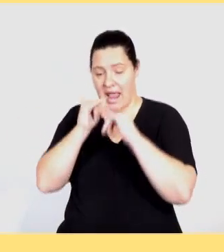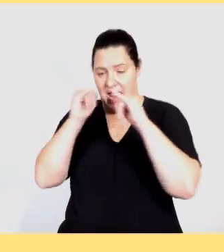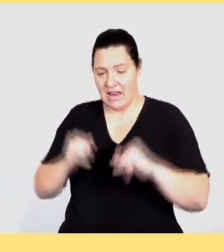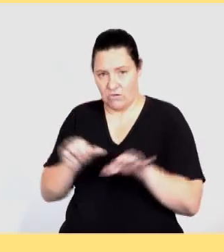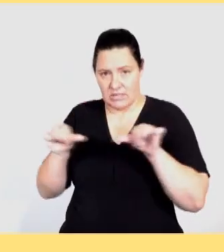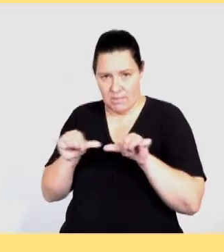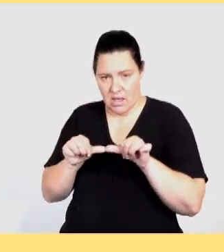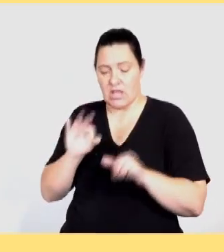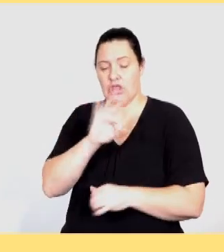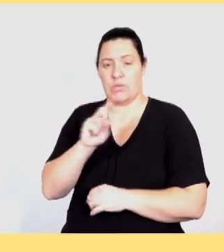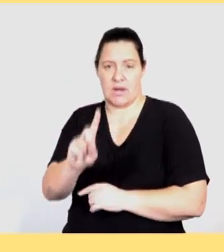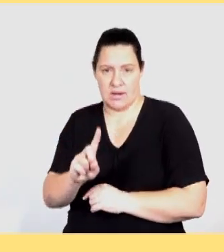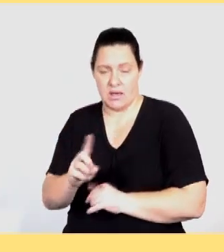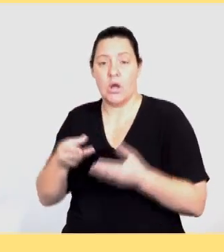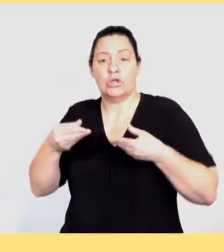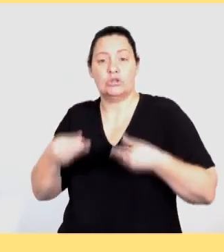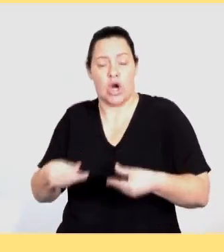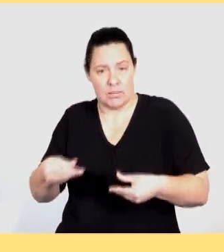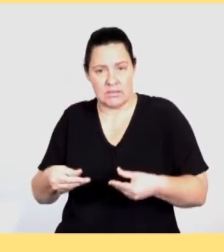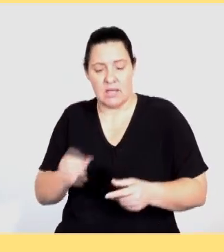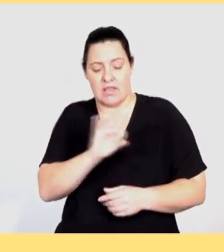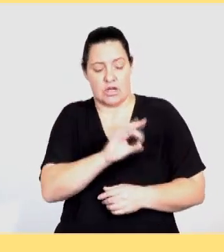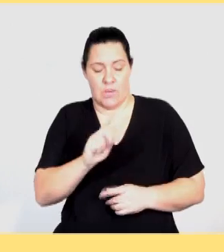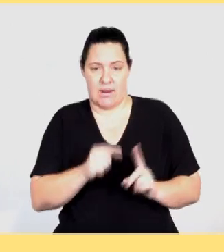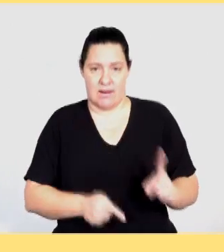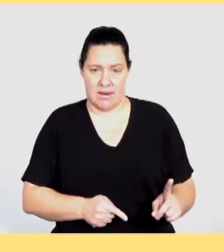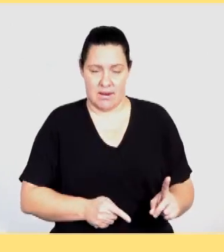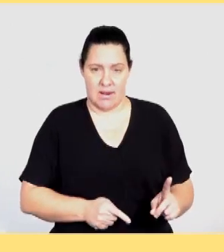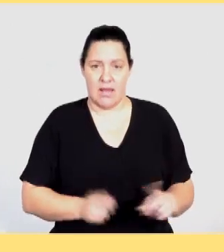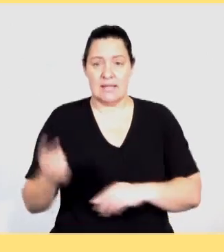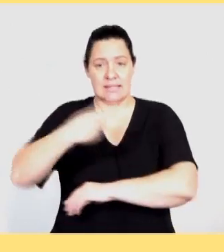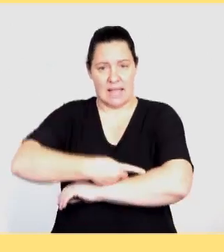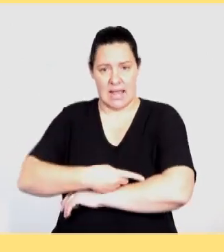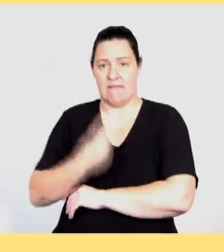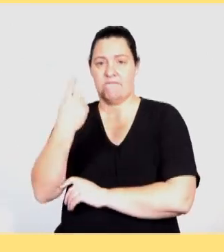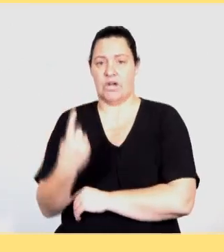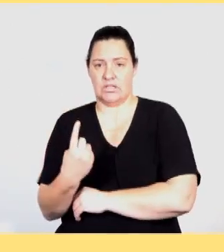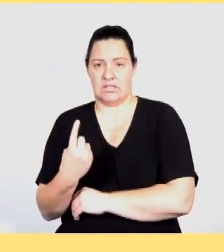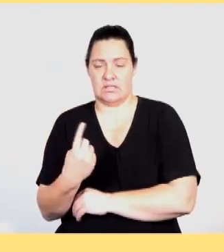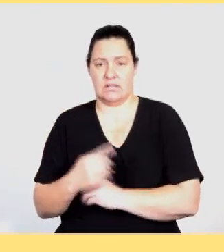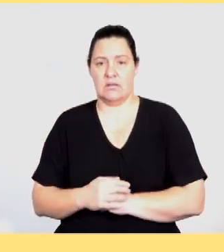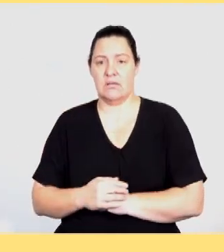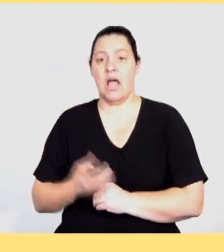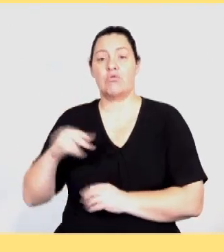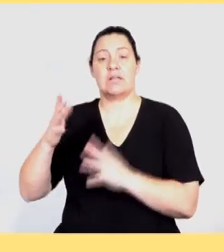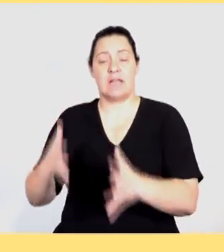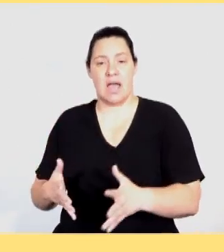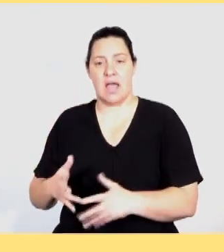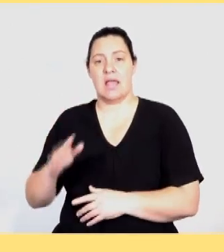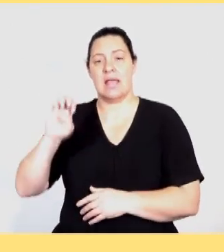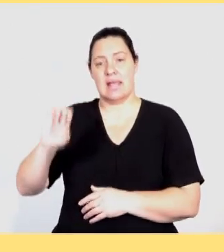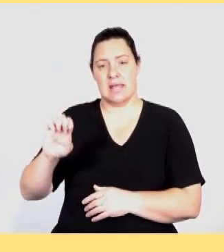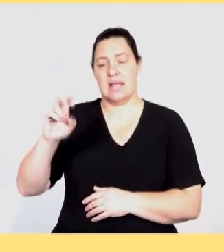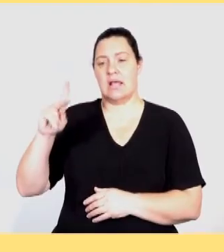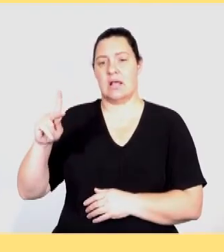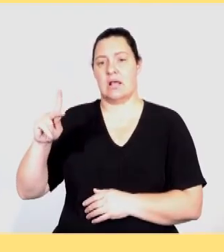that my invoice number is 31. So my document is going to be 31 here. The day is the 1st. The